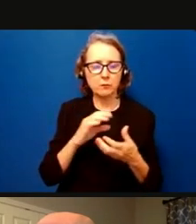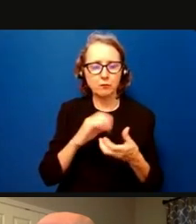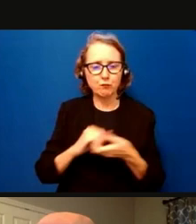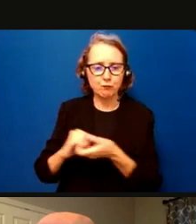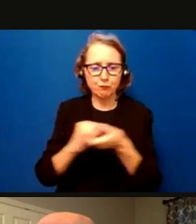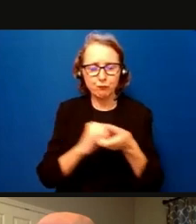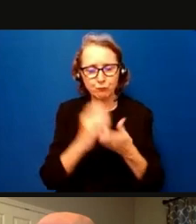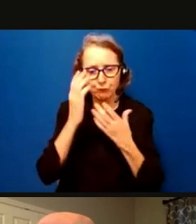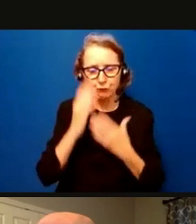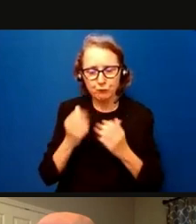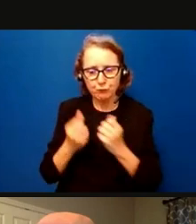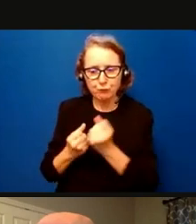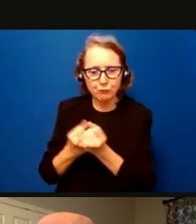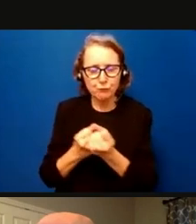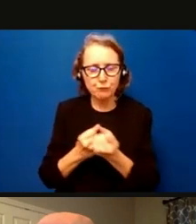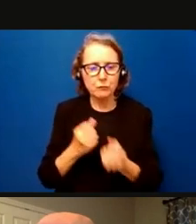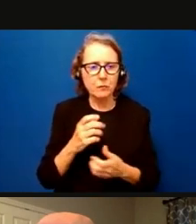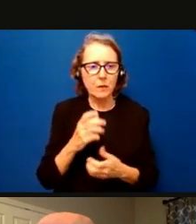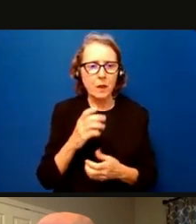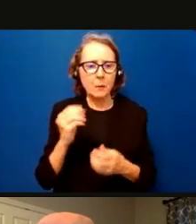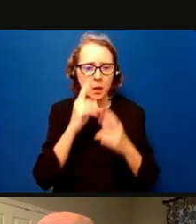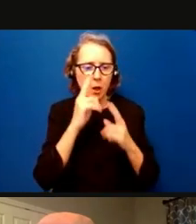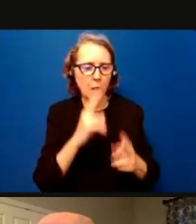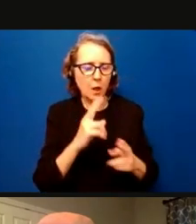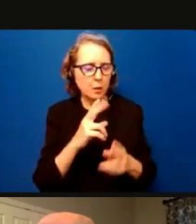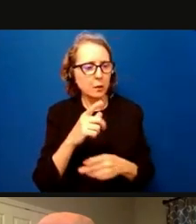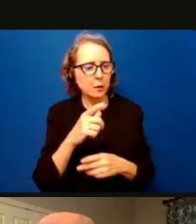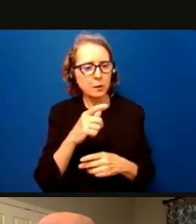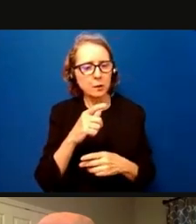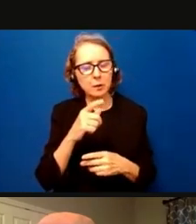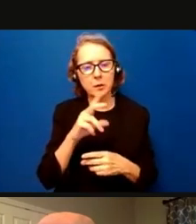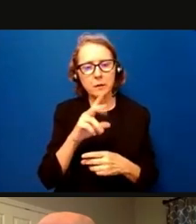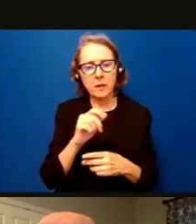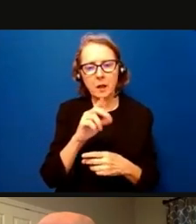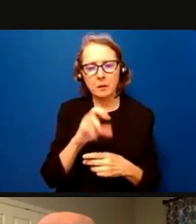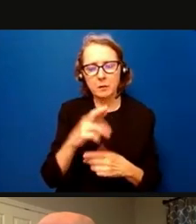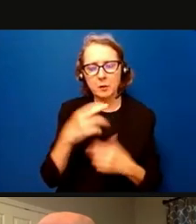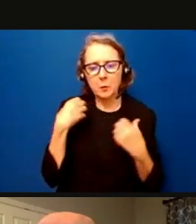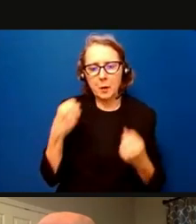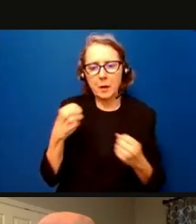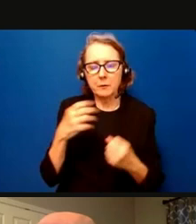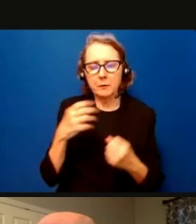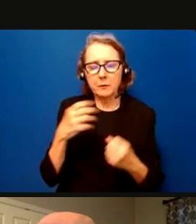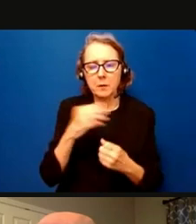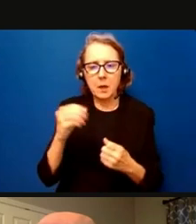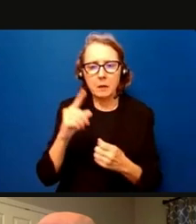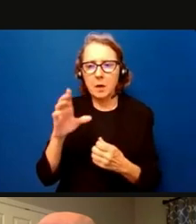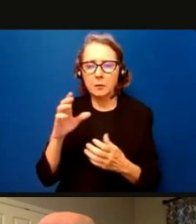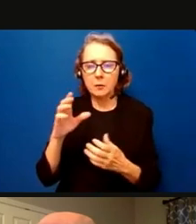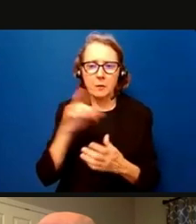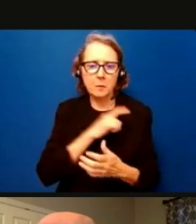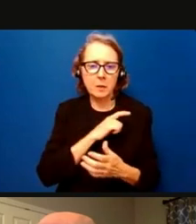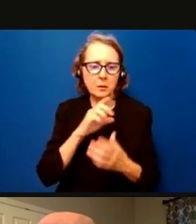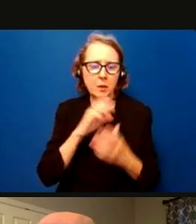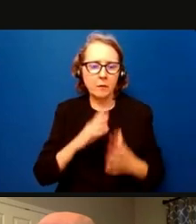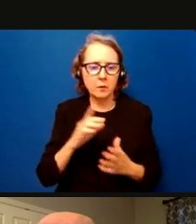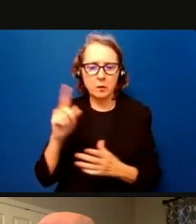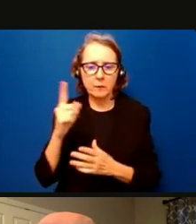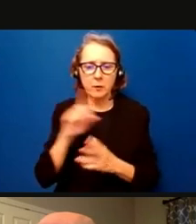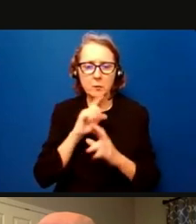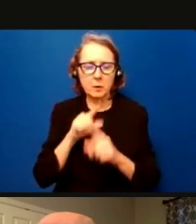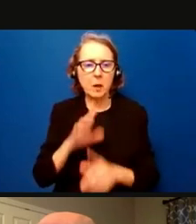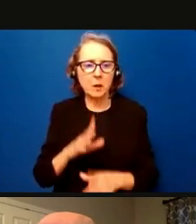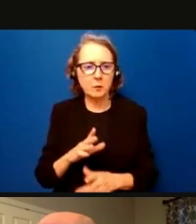we honor the valor and fearlessness of hundreds of firefighters, police officers, and first responders, as well as ordinary people